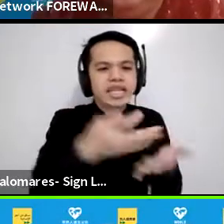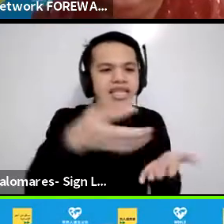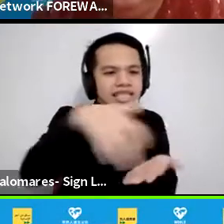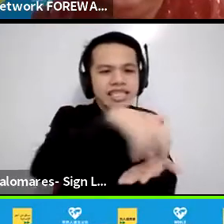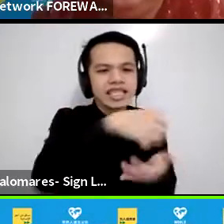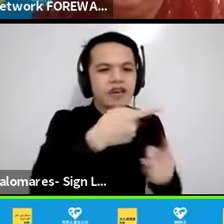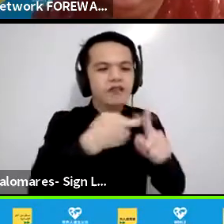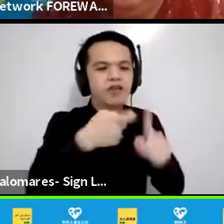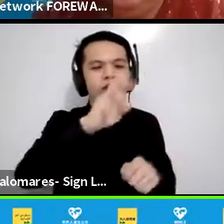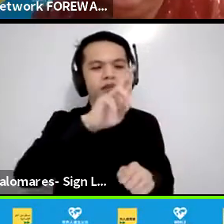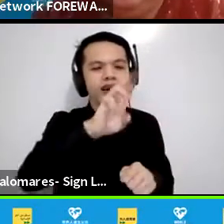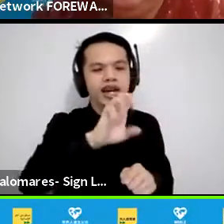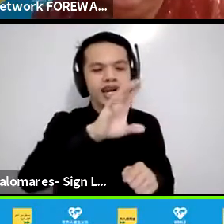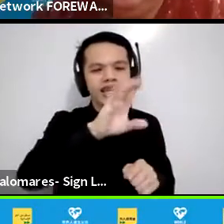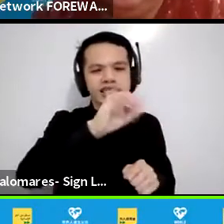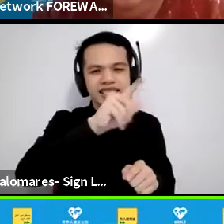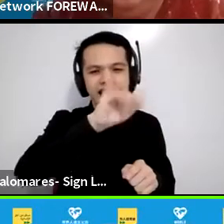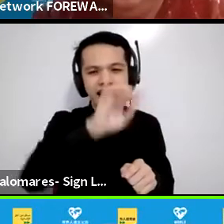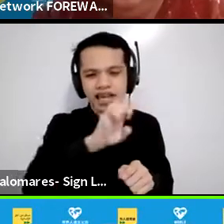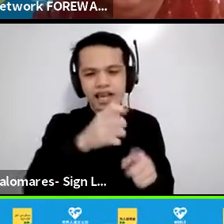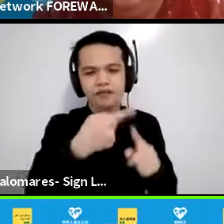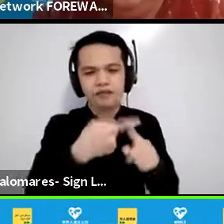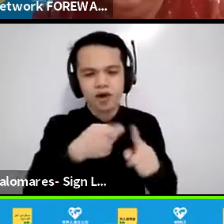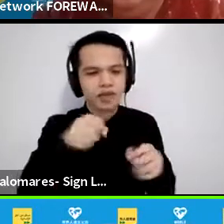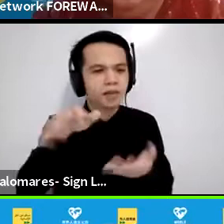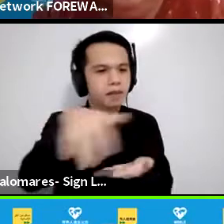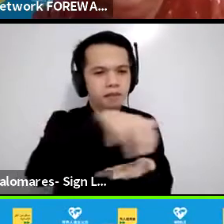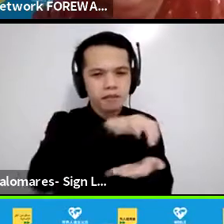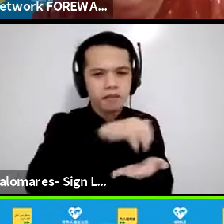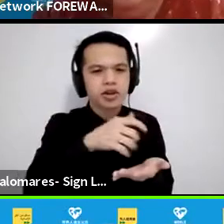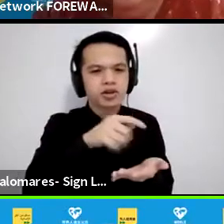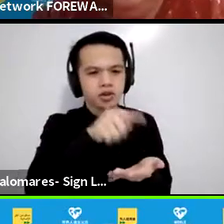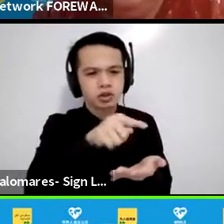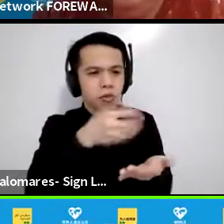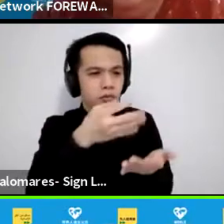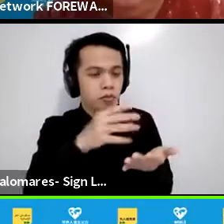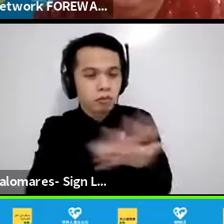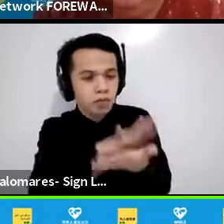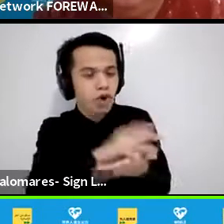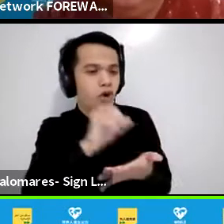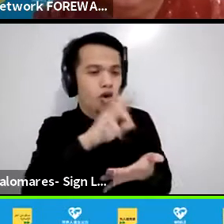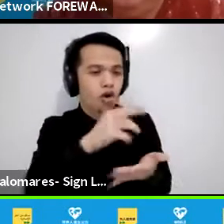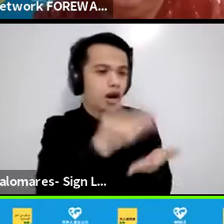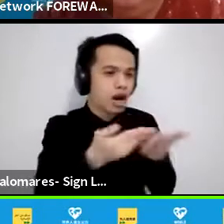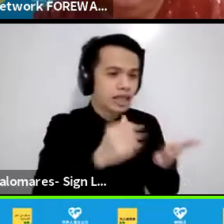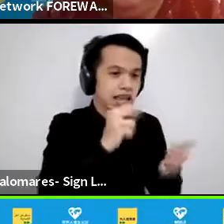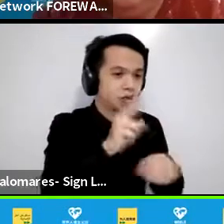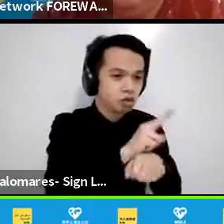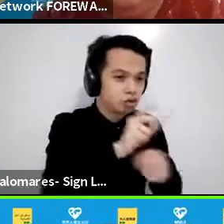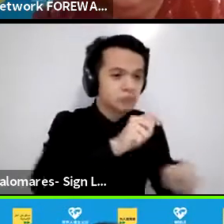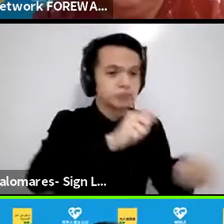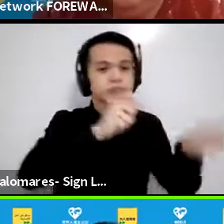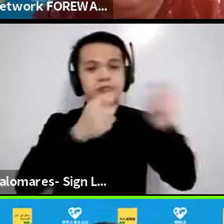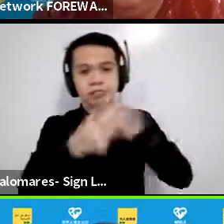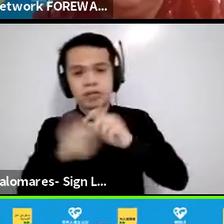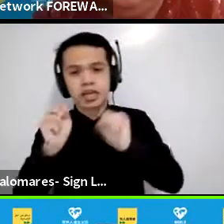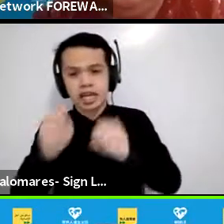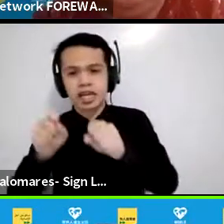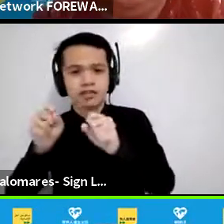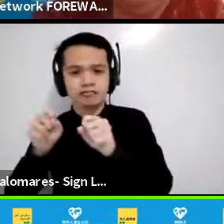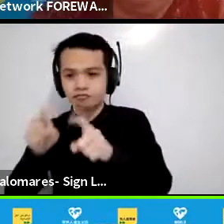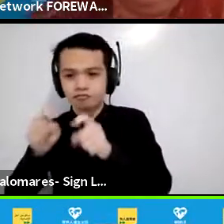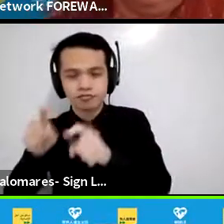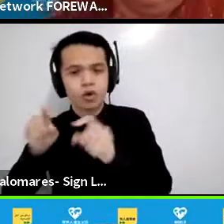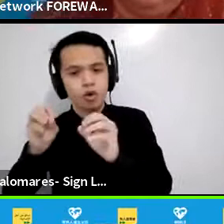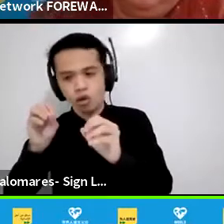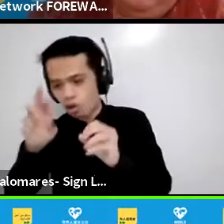the all the goods and clothes that people are no longer using and turn that into usable material